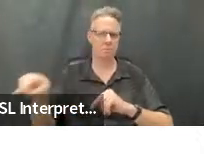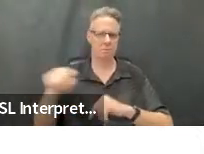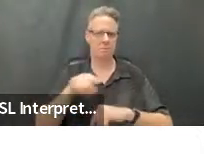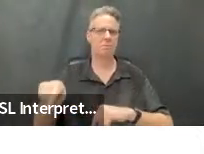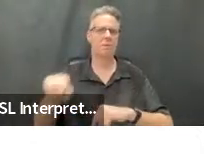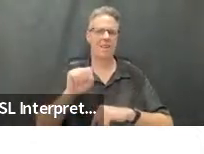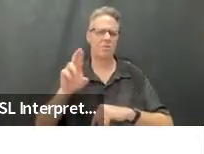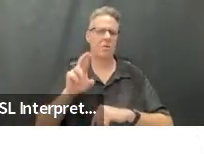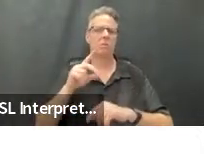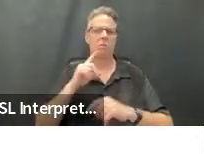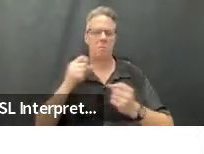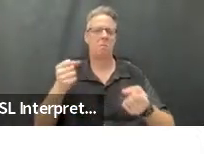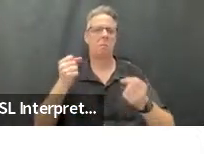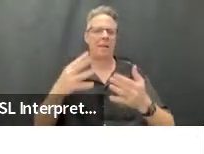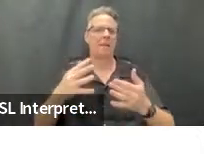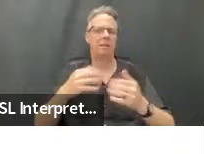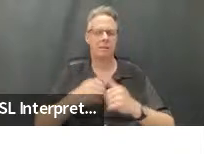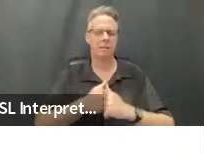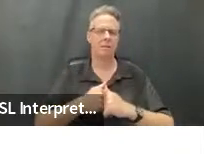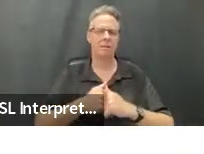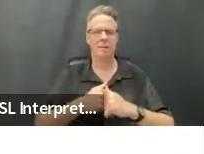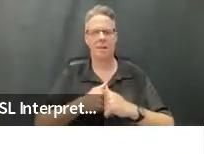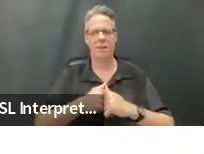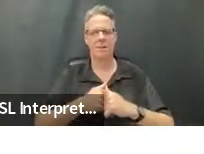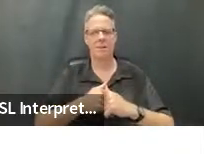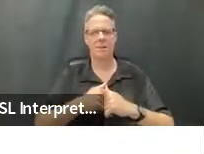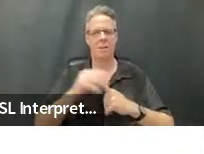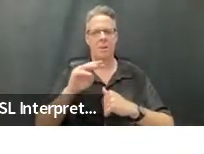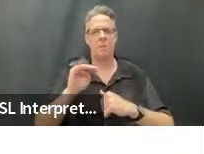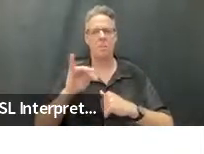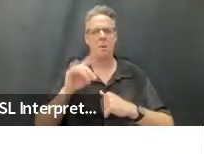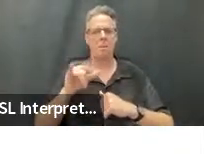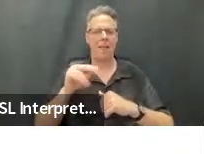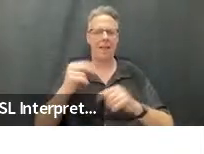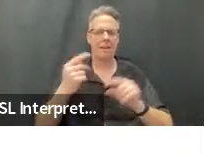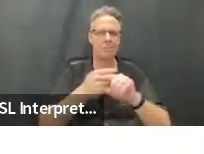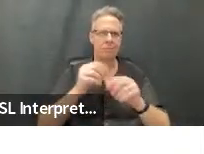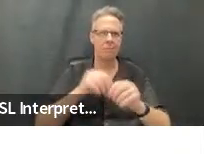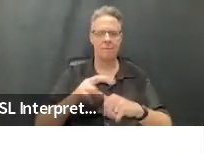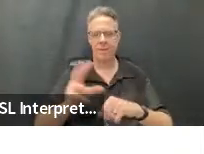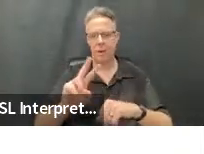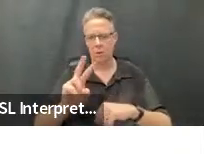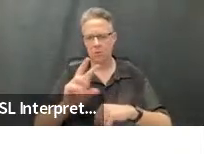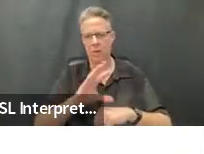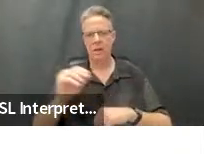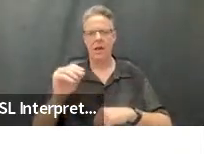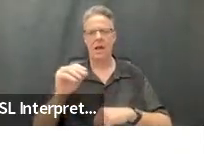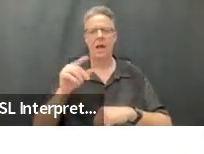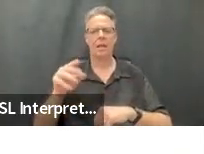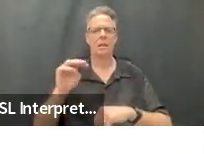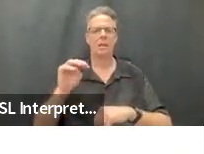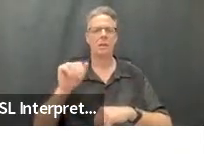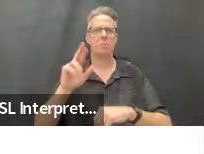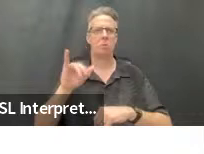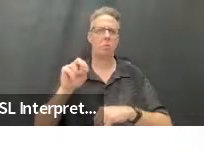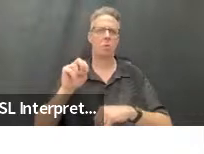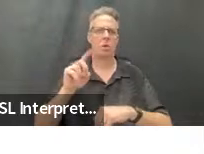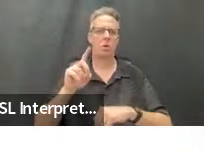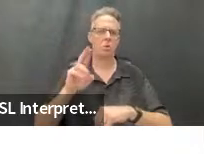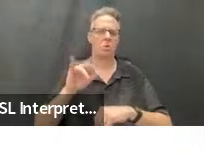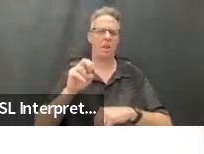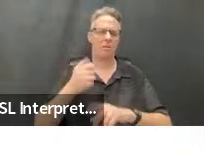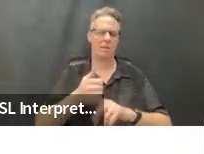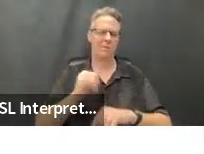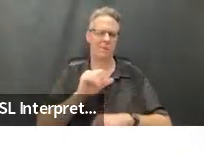well, or kind of highways of Mill Plain in Vancouver, as well as Marine Drive as kind of a state route